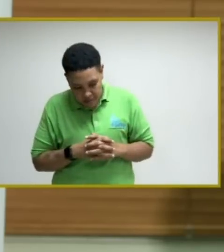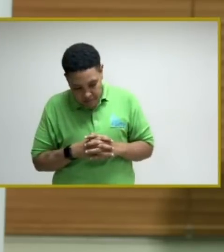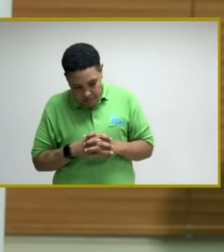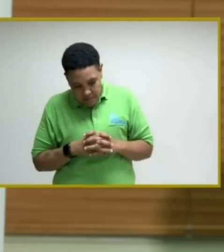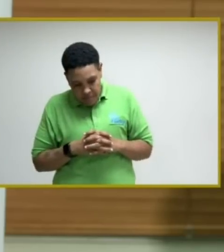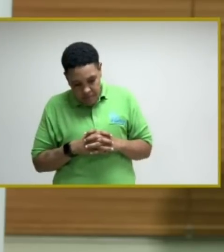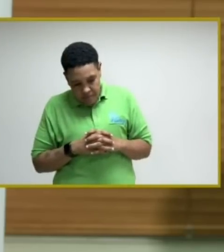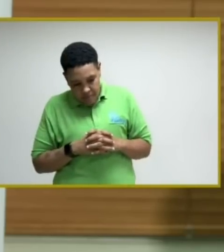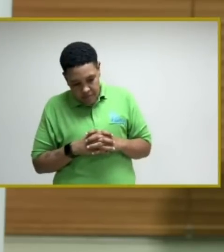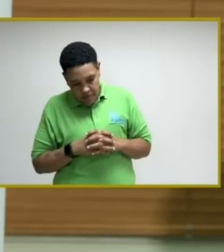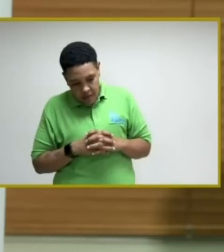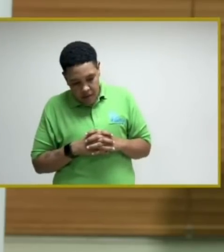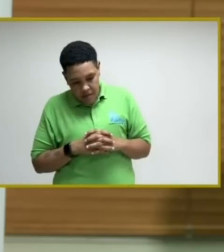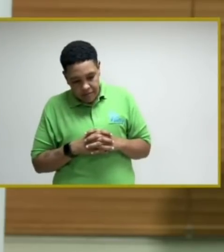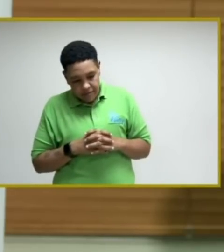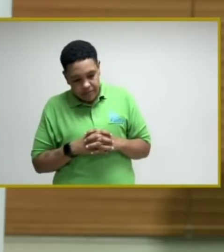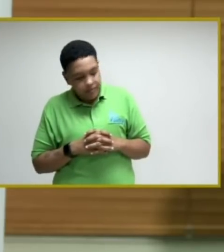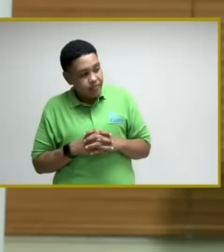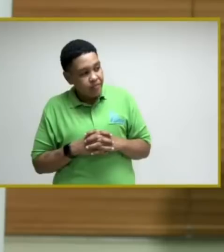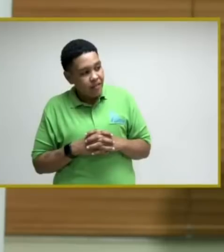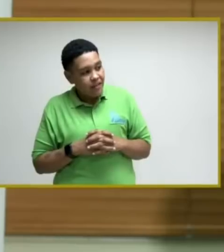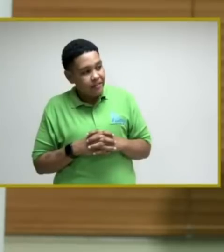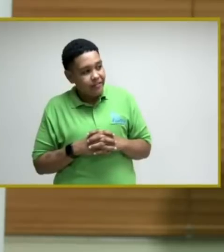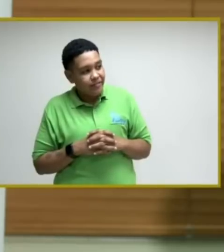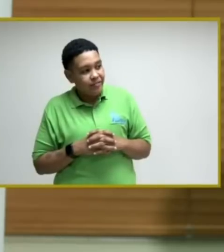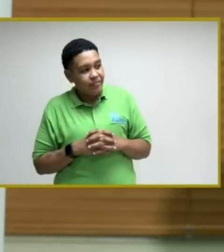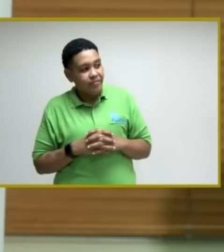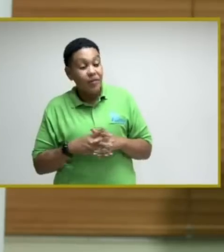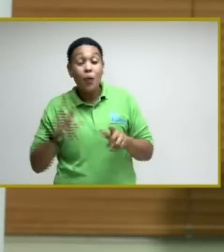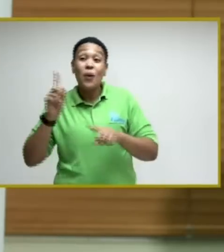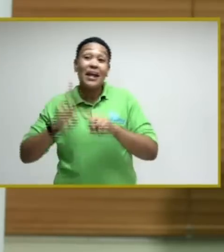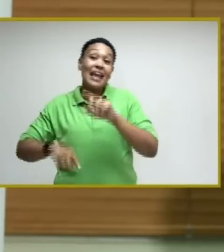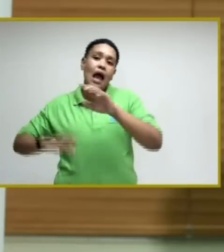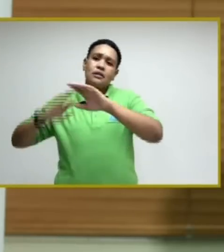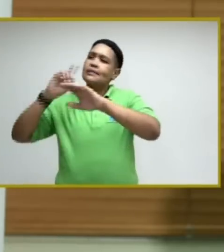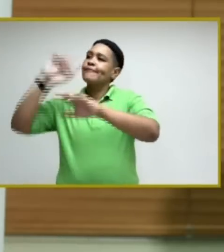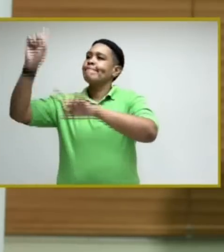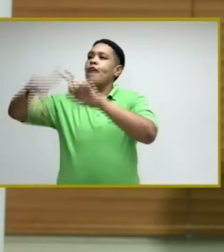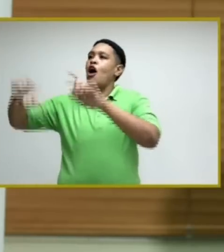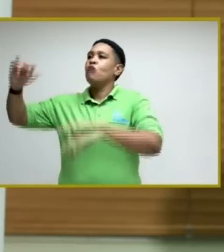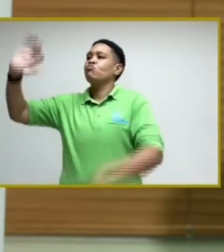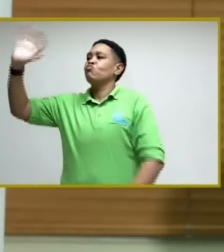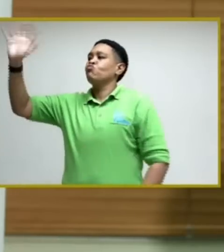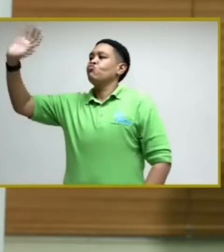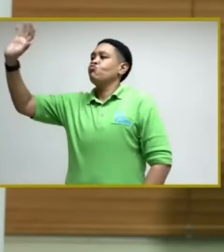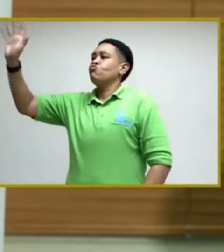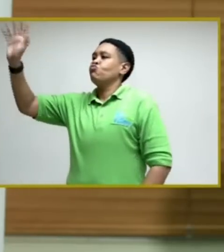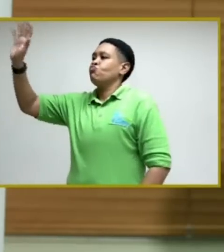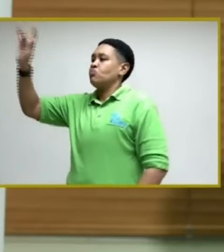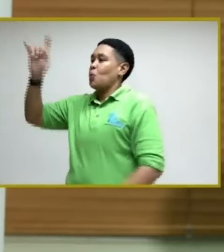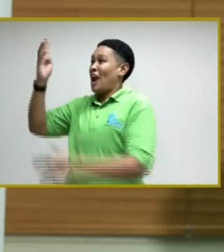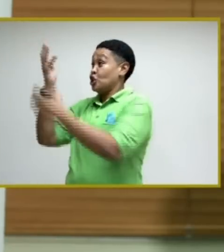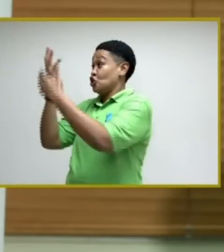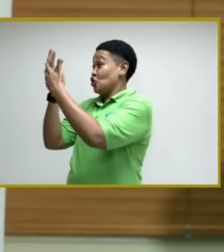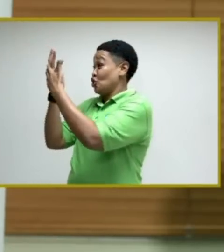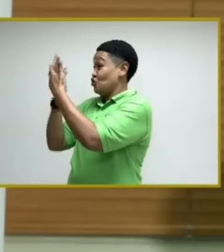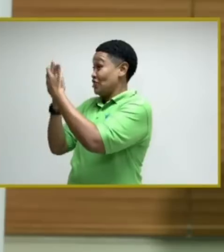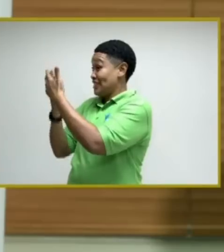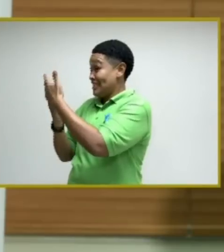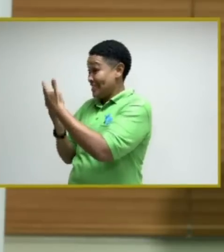can't lock those people out. We can screen, but the consequences of a total lockout would